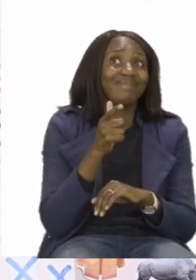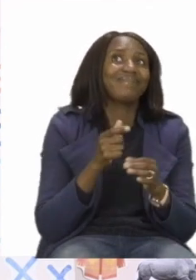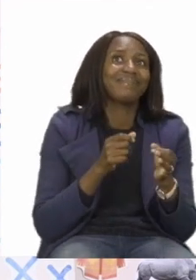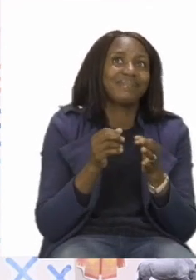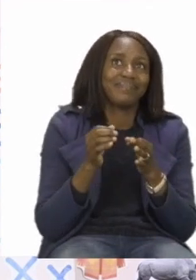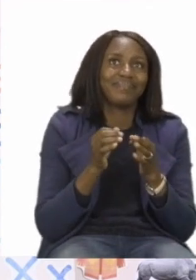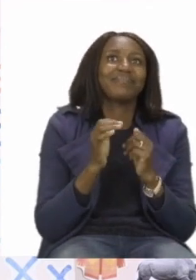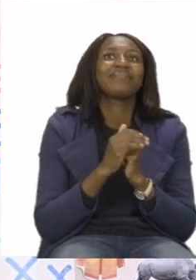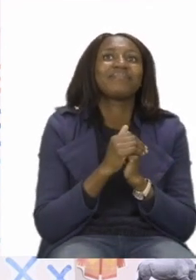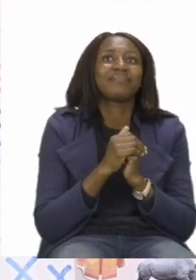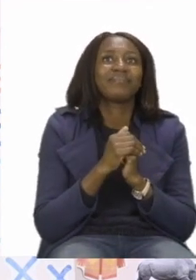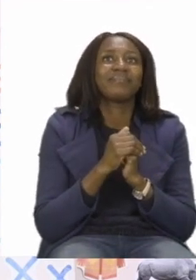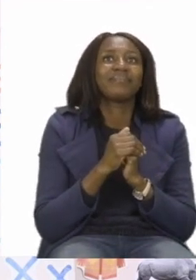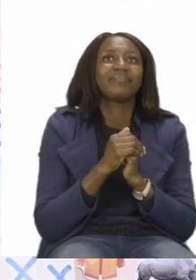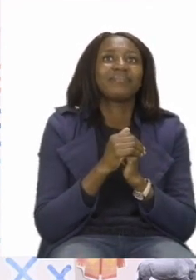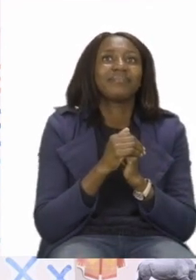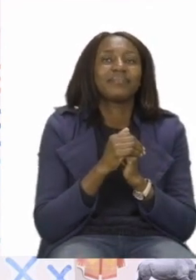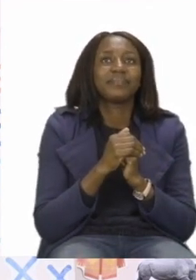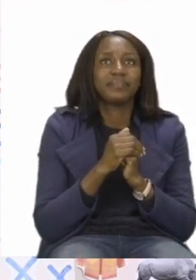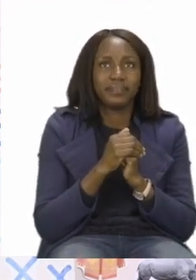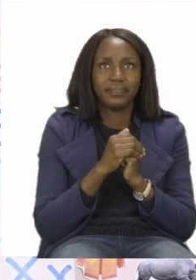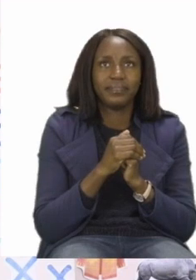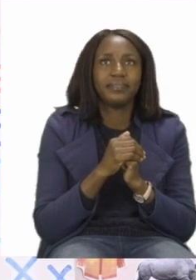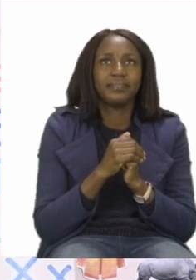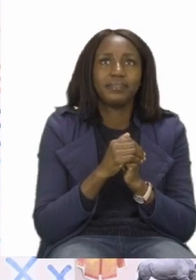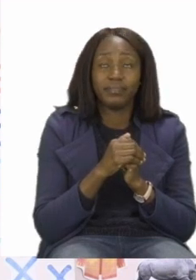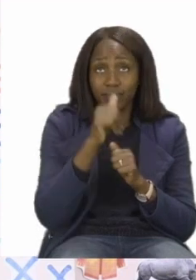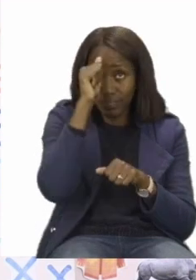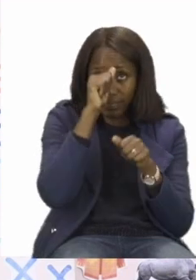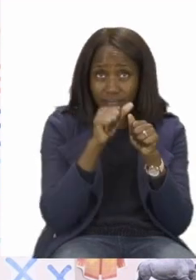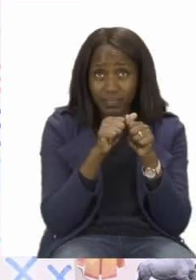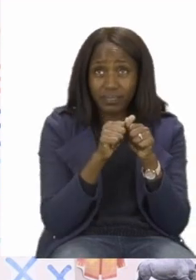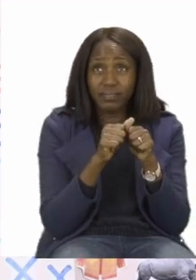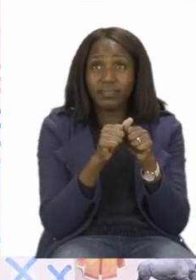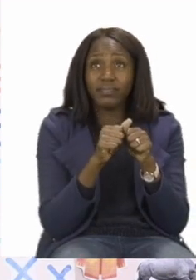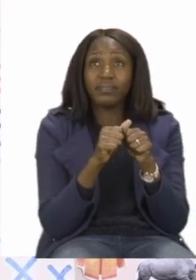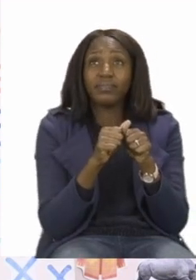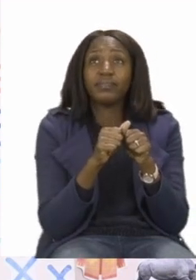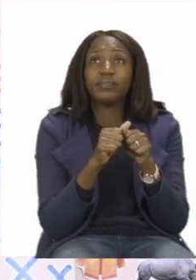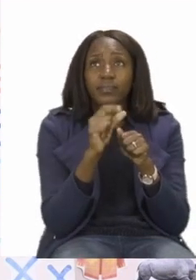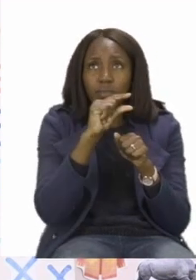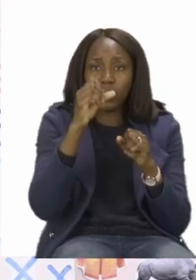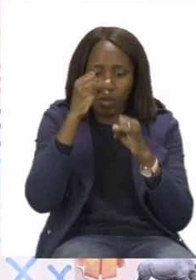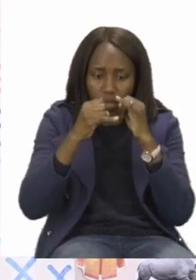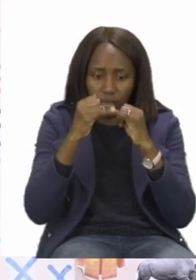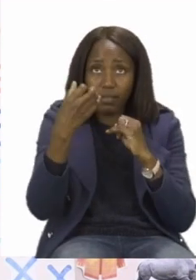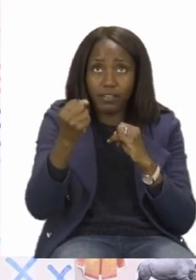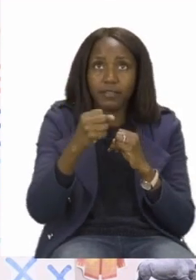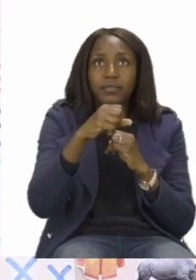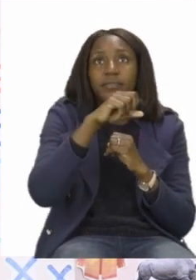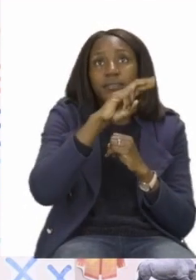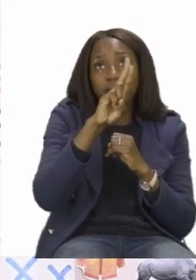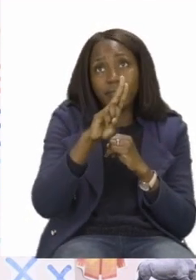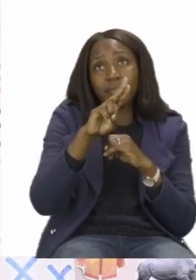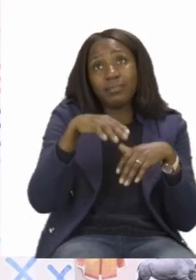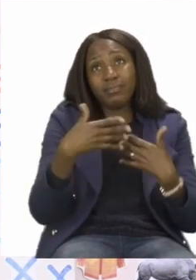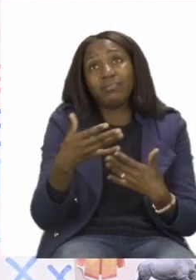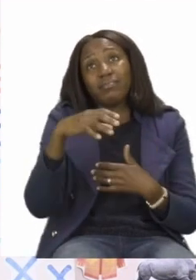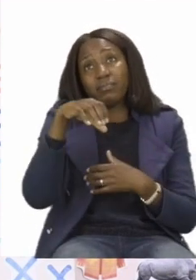is to find the words that end with H, S, or